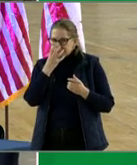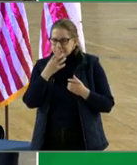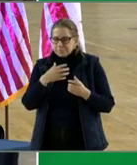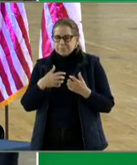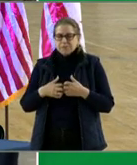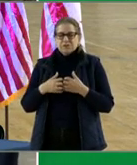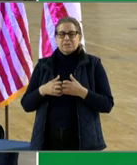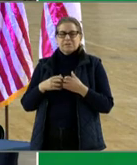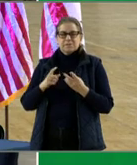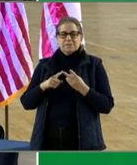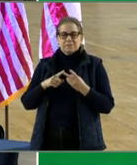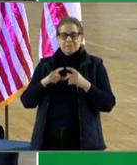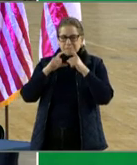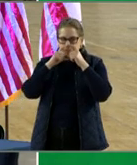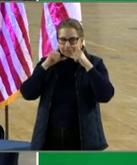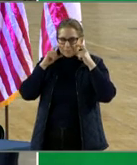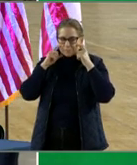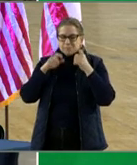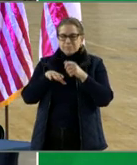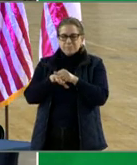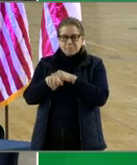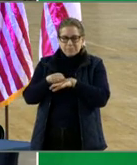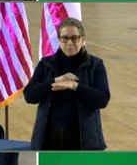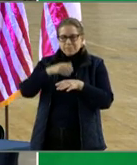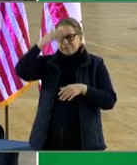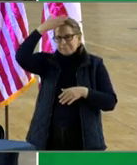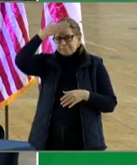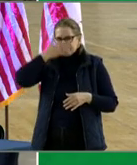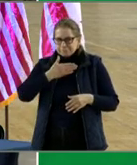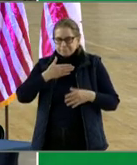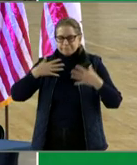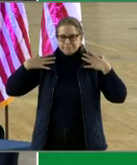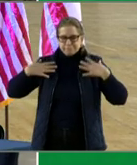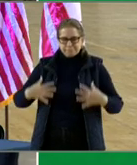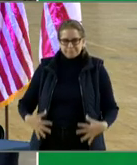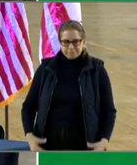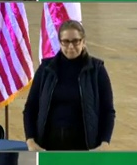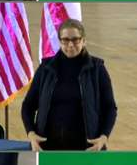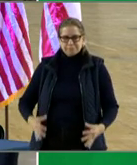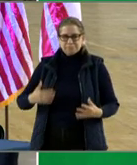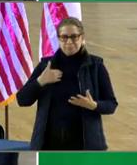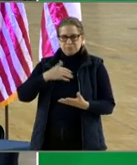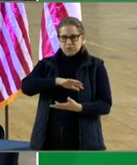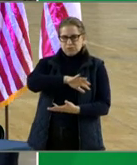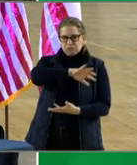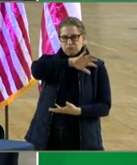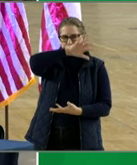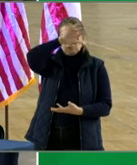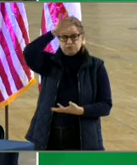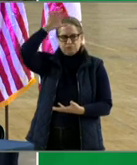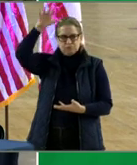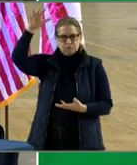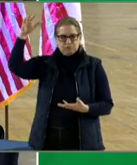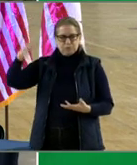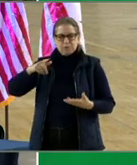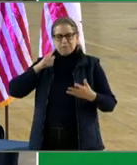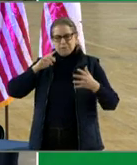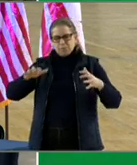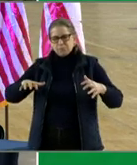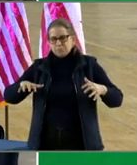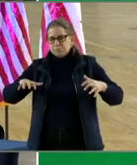our mass care sites or our surge sites. And we are in the process right now, and actually have